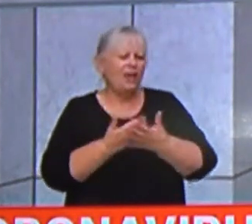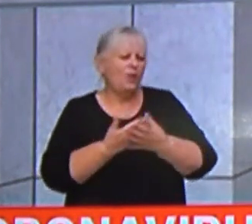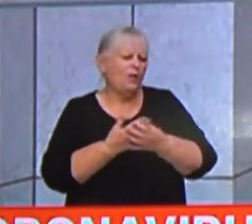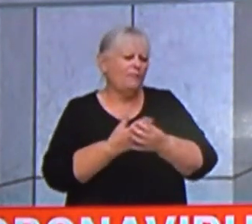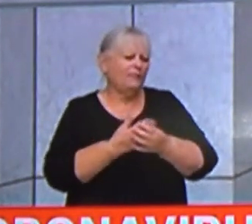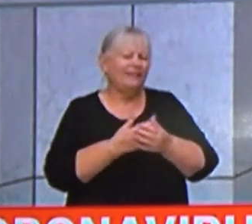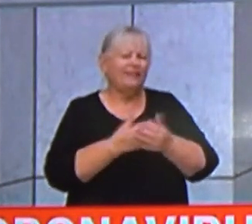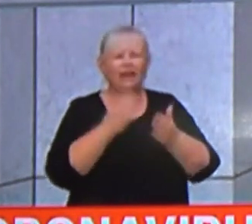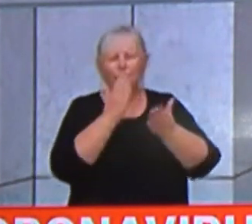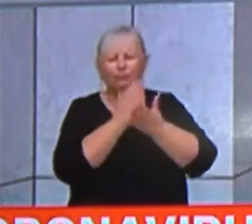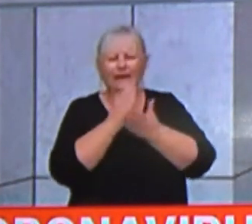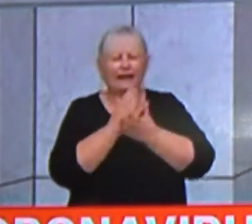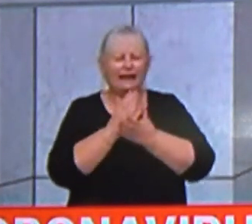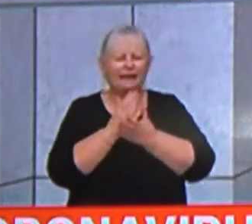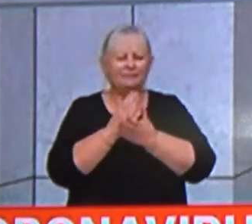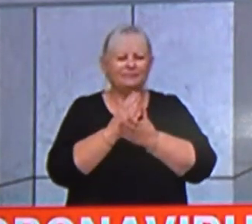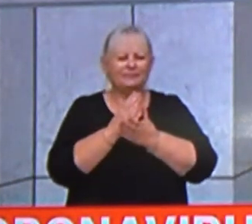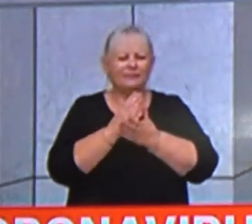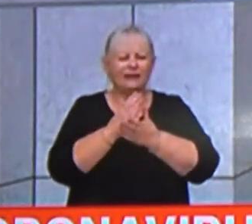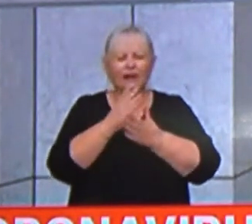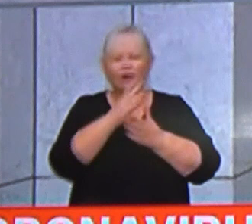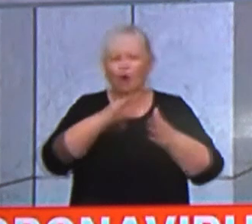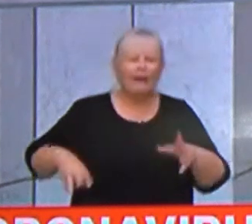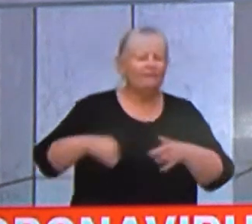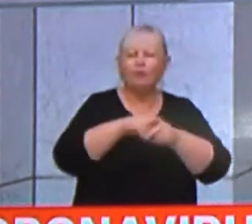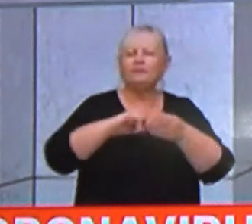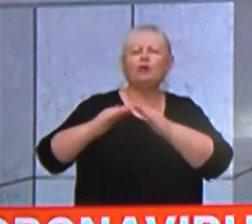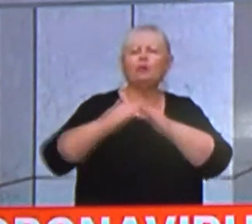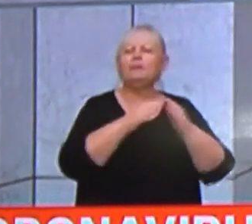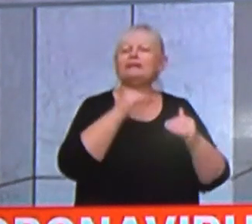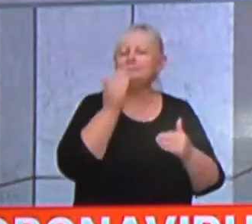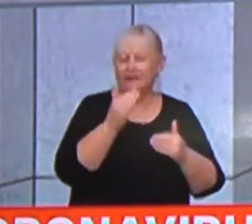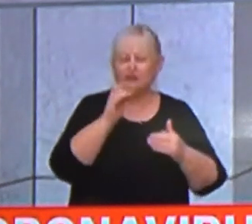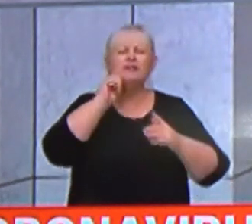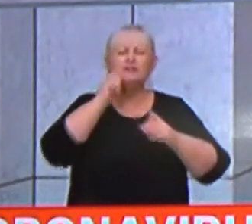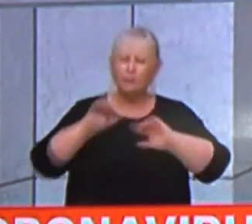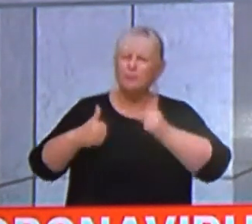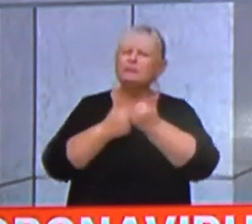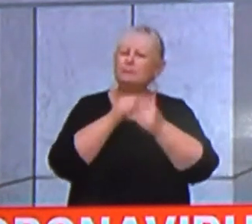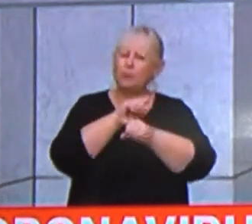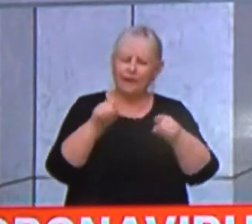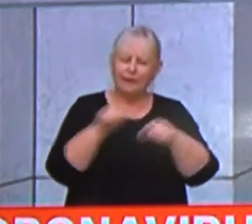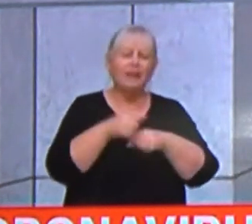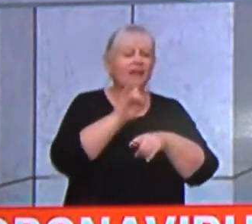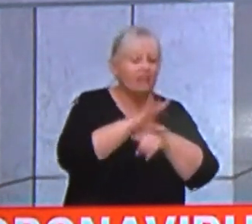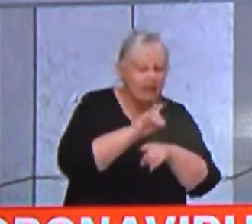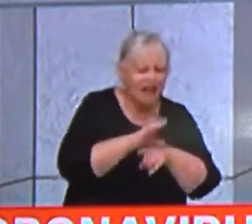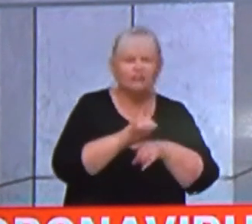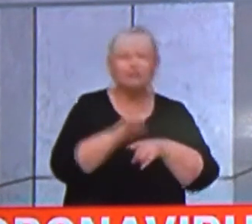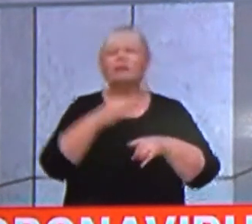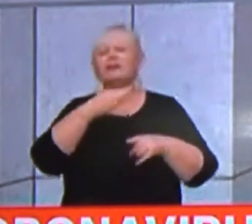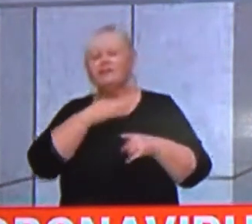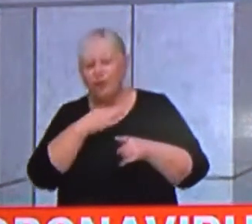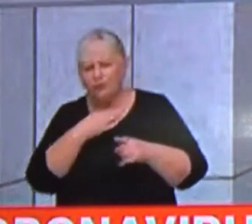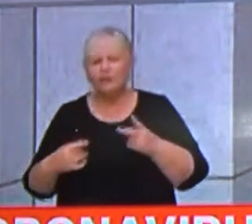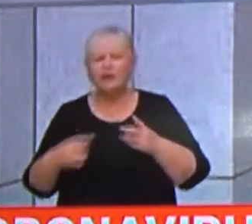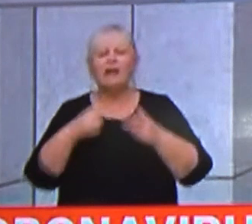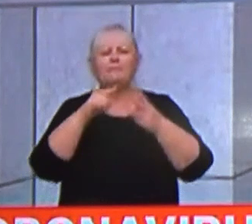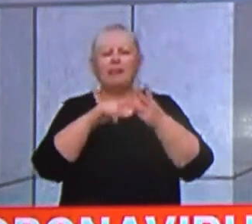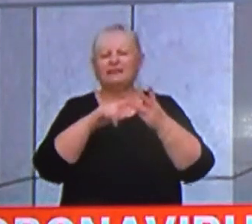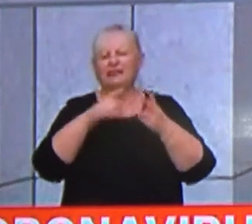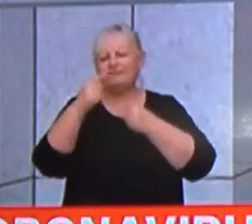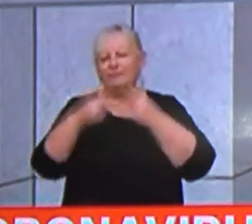together, both governments, but above all else the people, have been taking. As the Prime Minister said, from daily